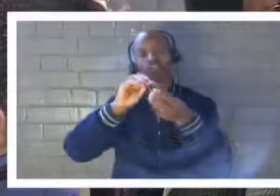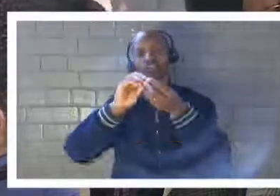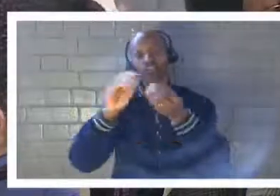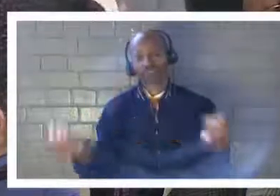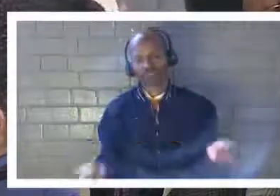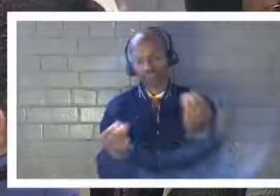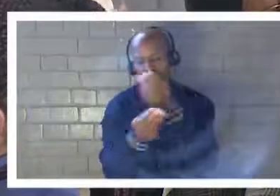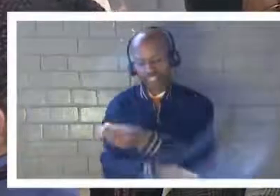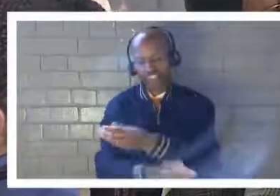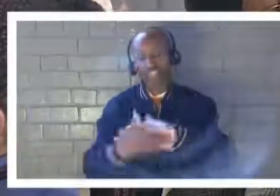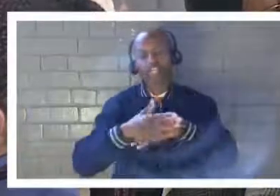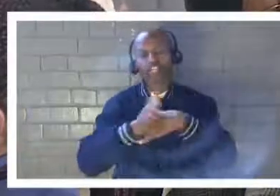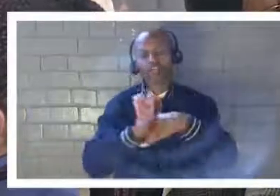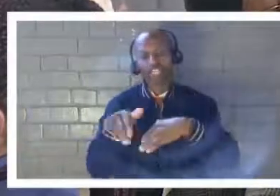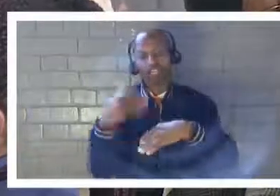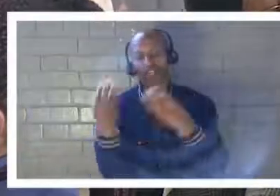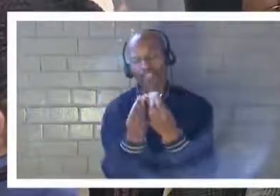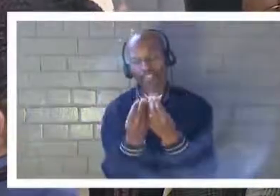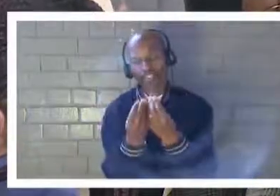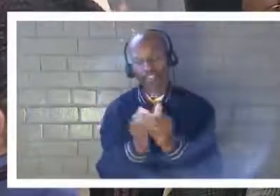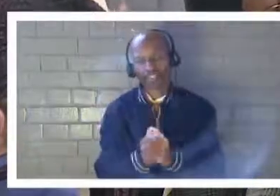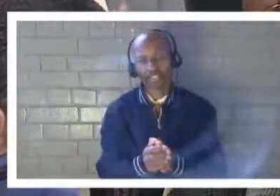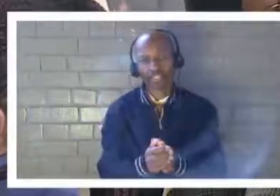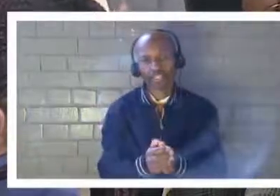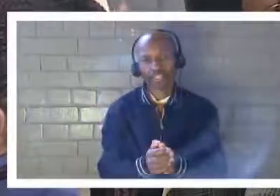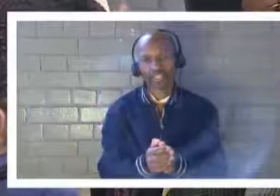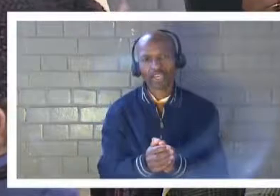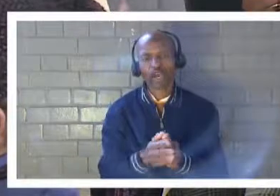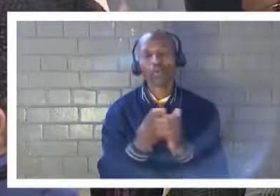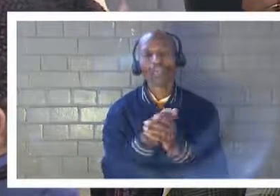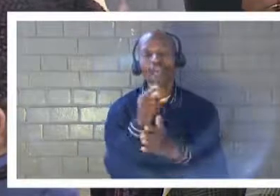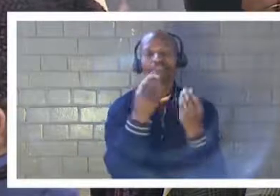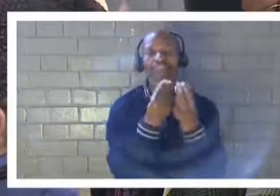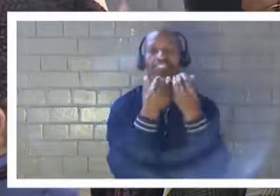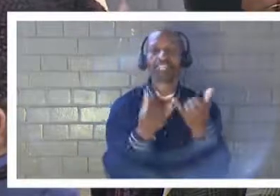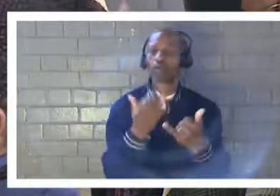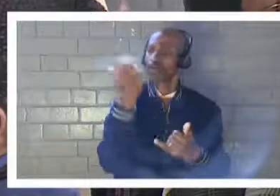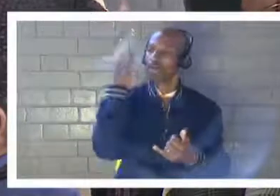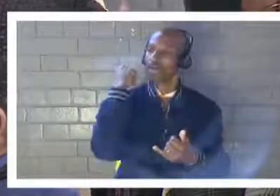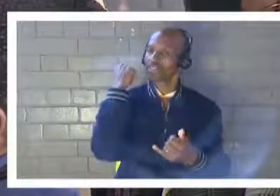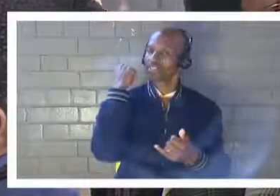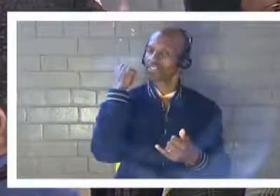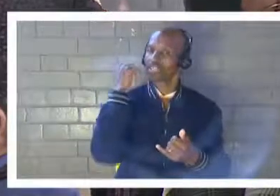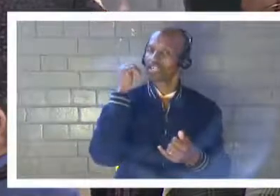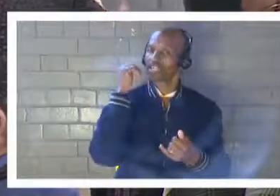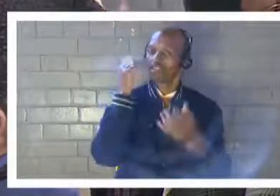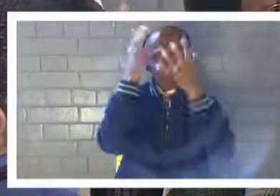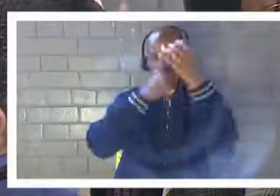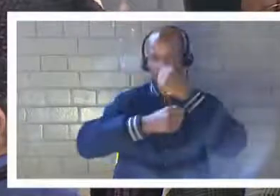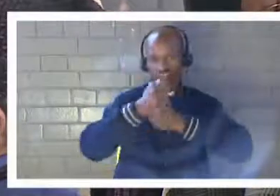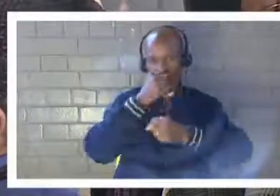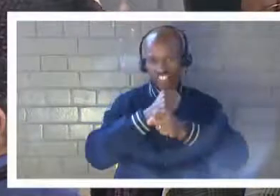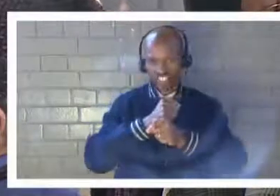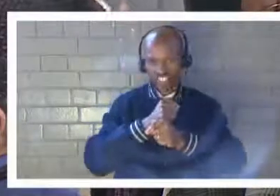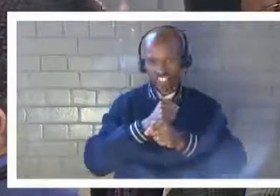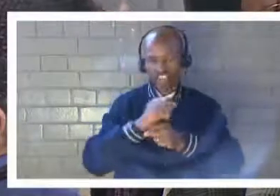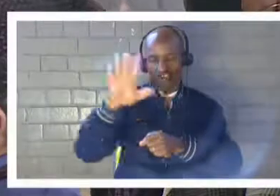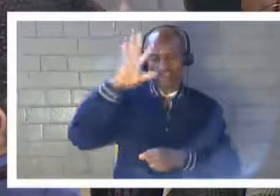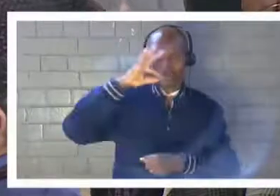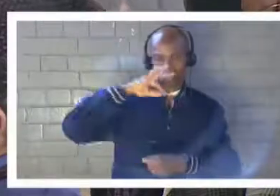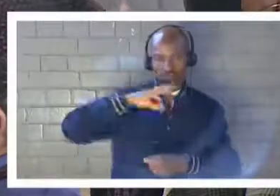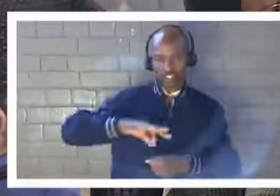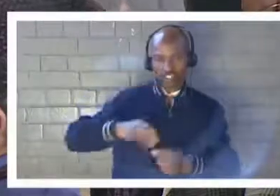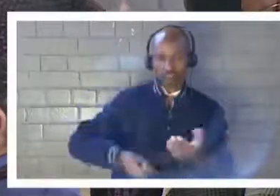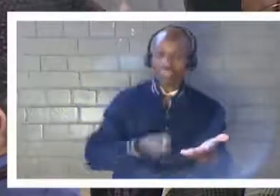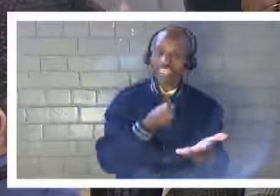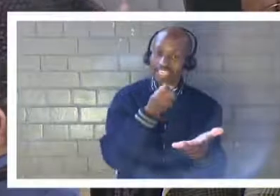replacing the doors and so forth. So based on the fact that in the past two financial years, the budget that has